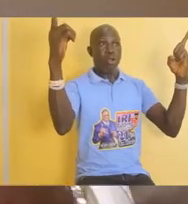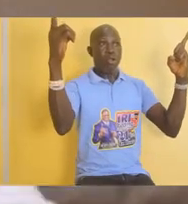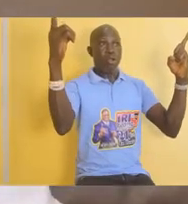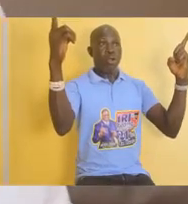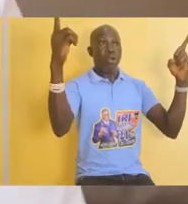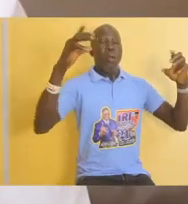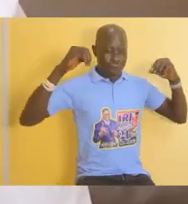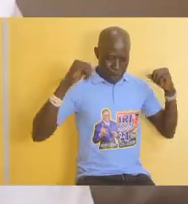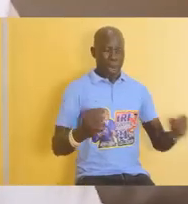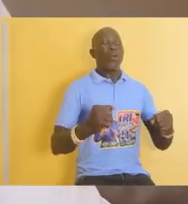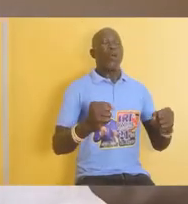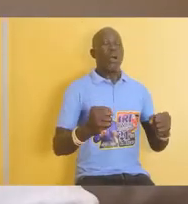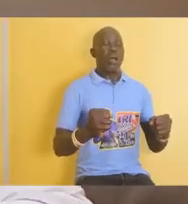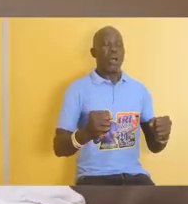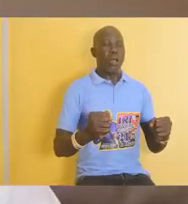to pe